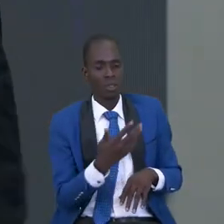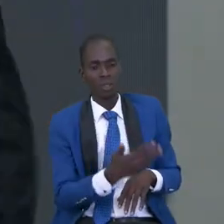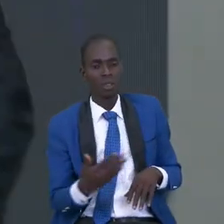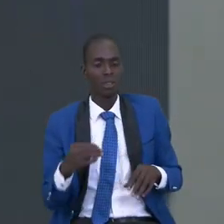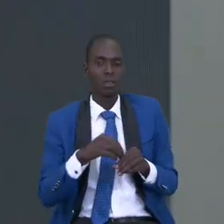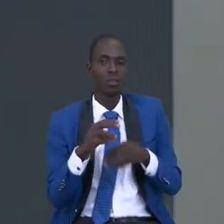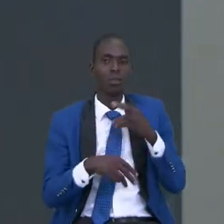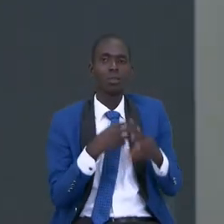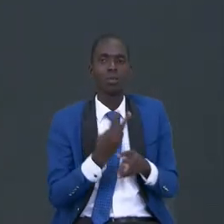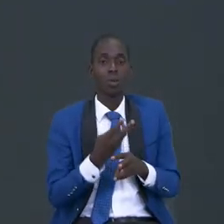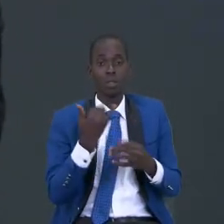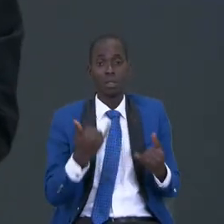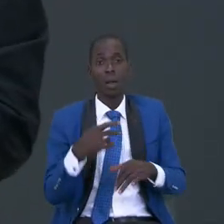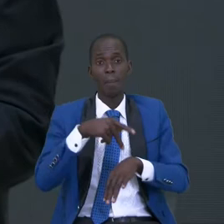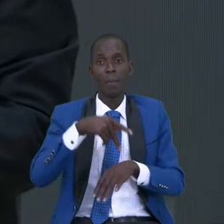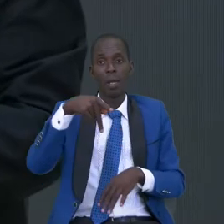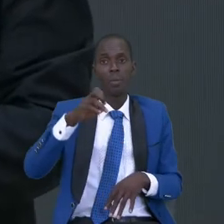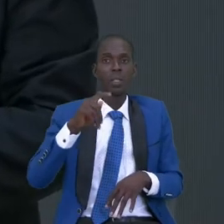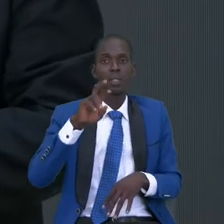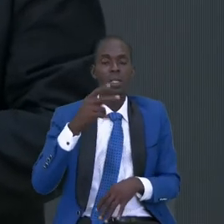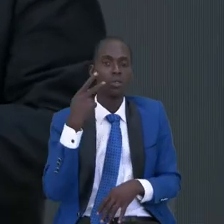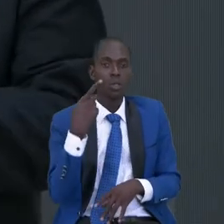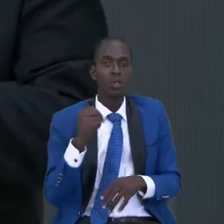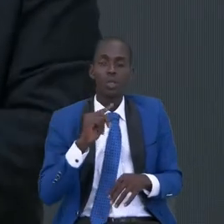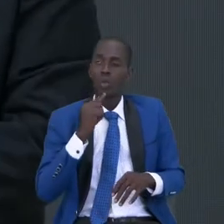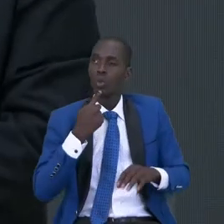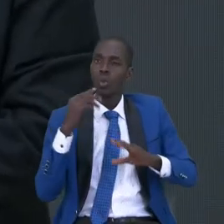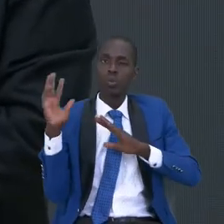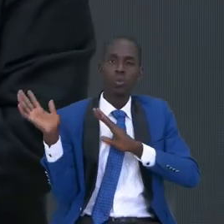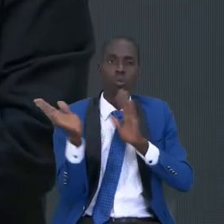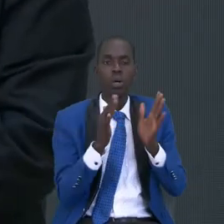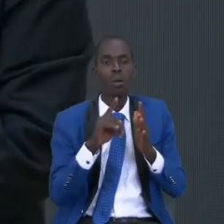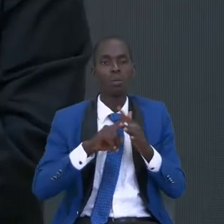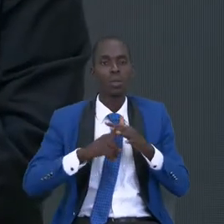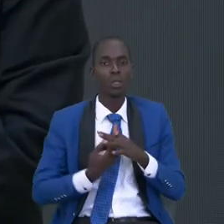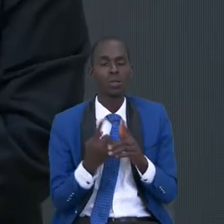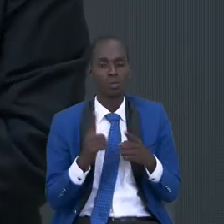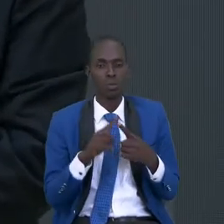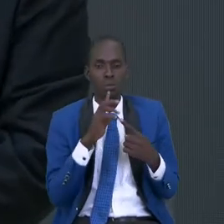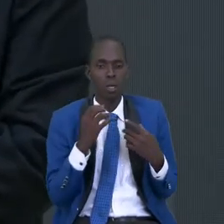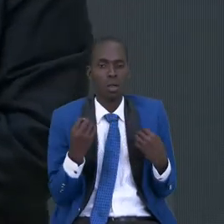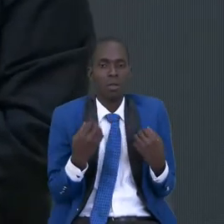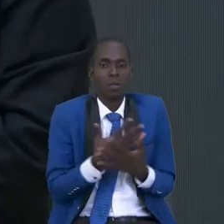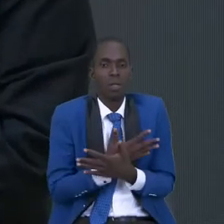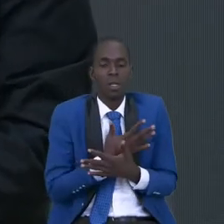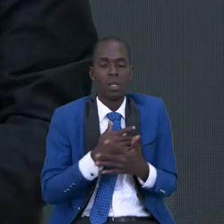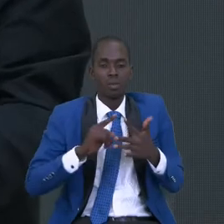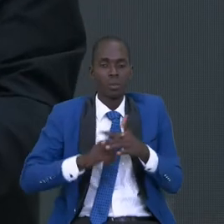wind boisterous. He was afraid and beginning to sink. He